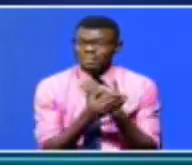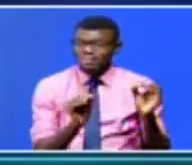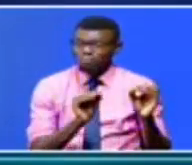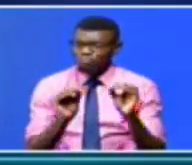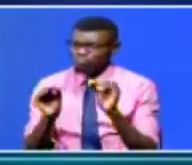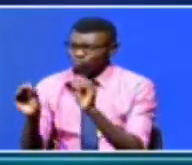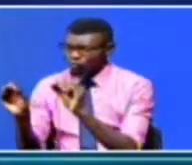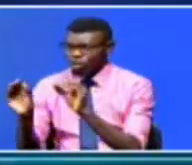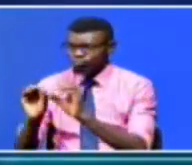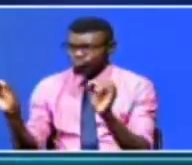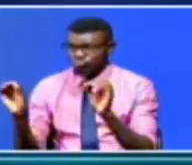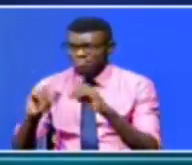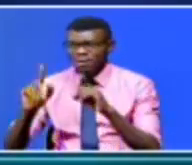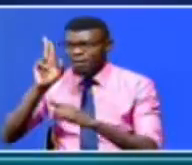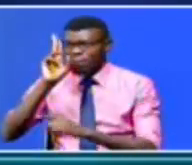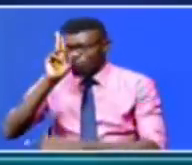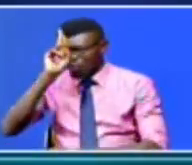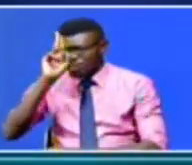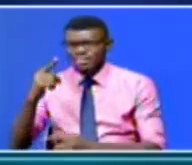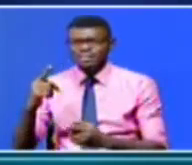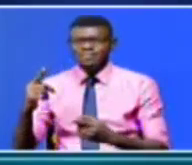police brutality.